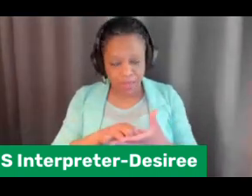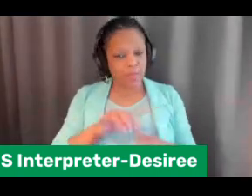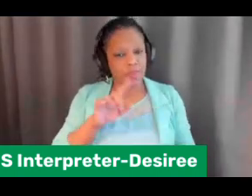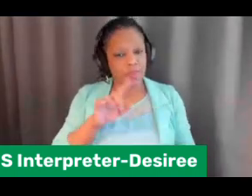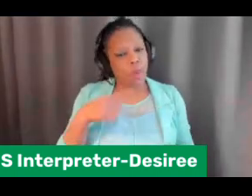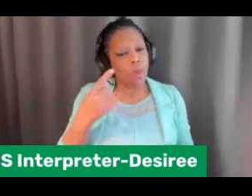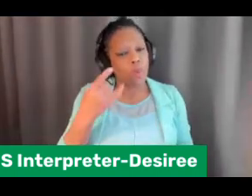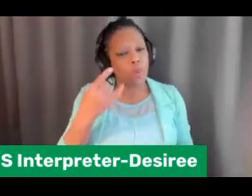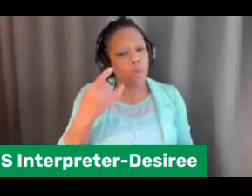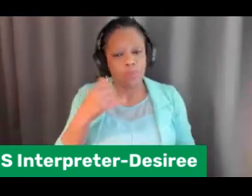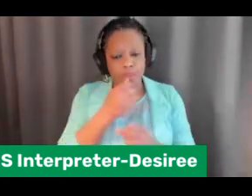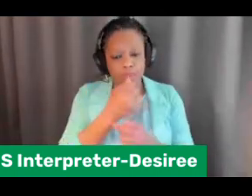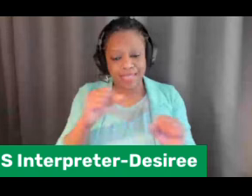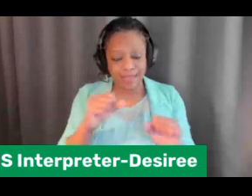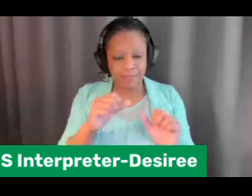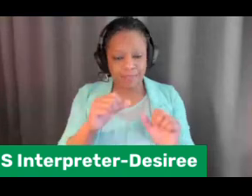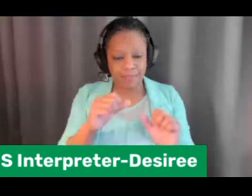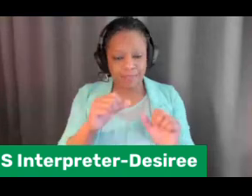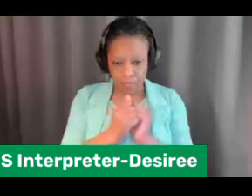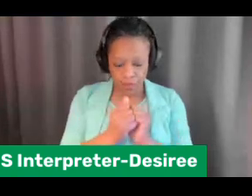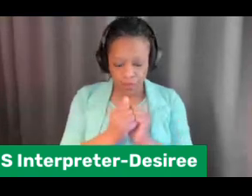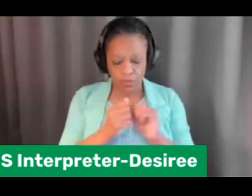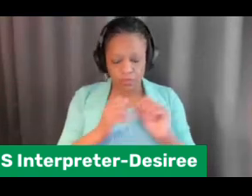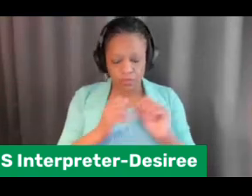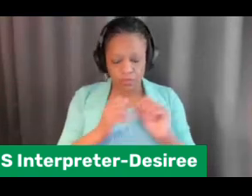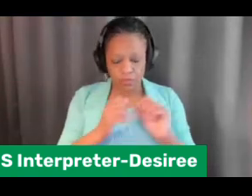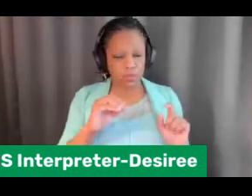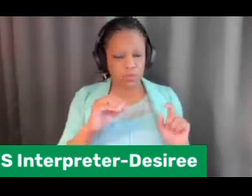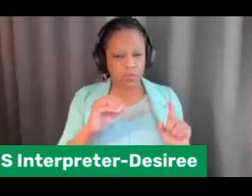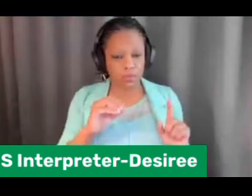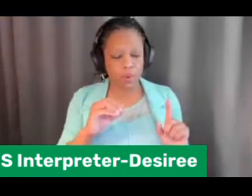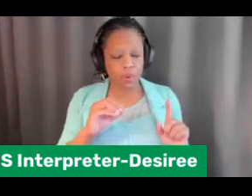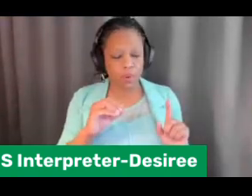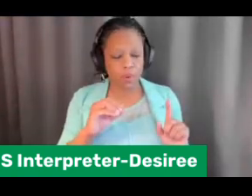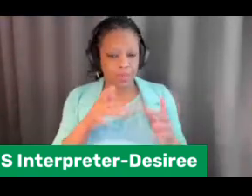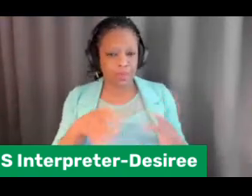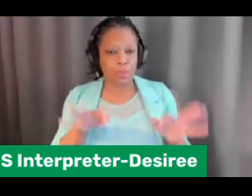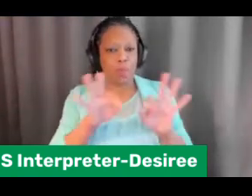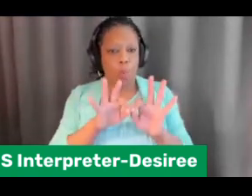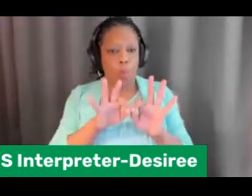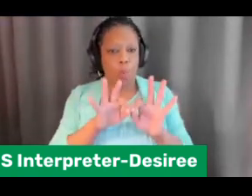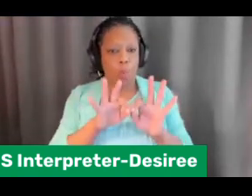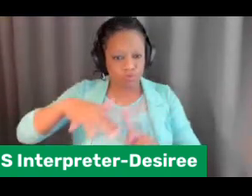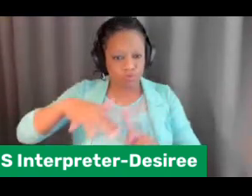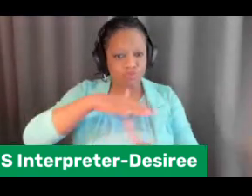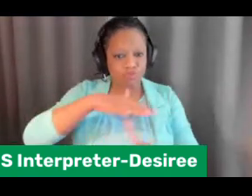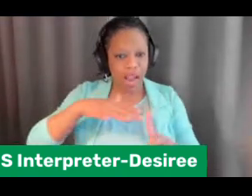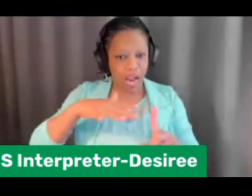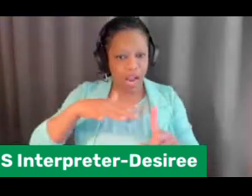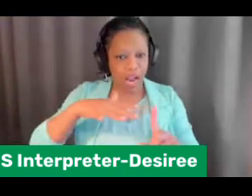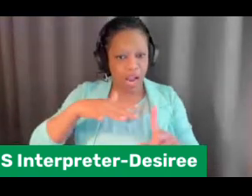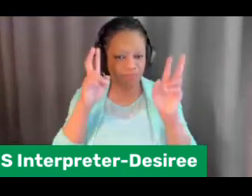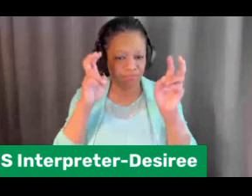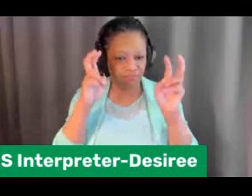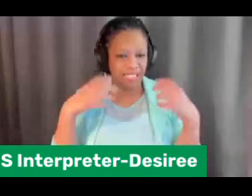becomes a vital component to this thing around collective care, in particular Healing Center Collective Care. And